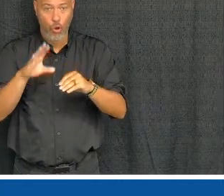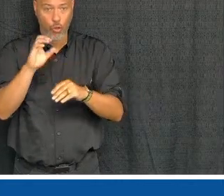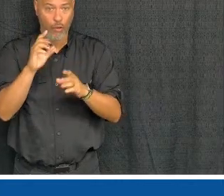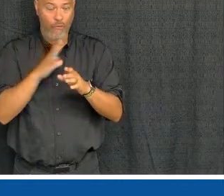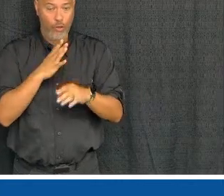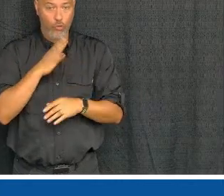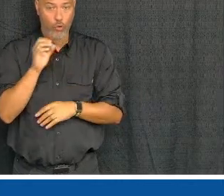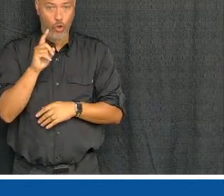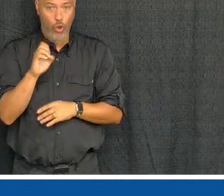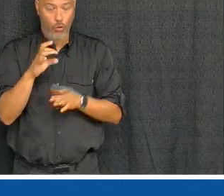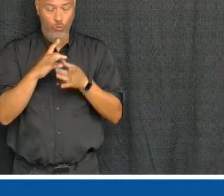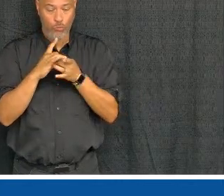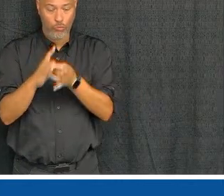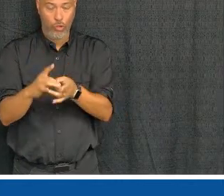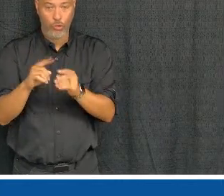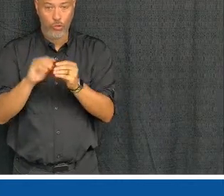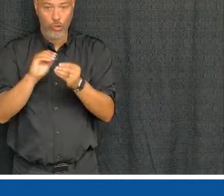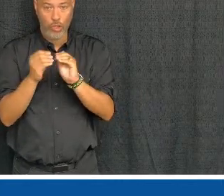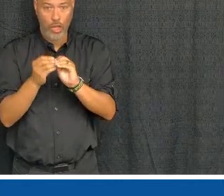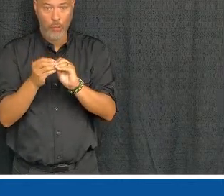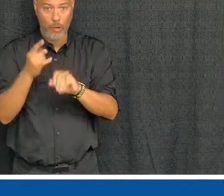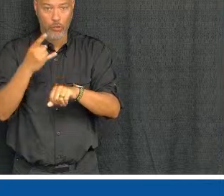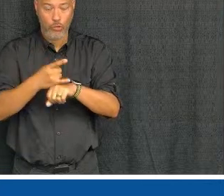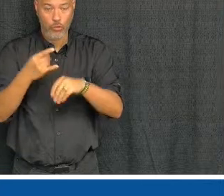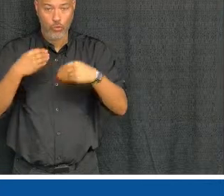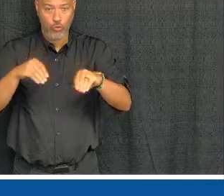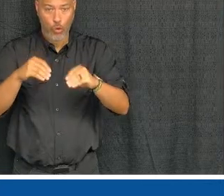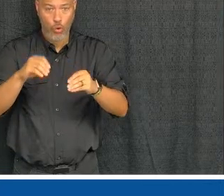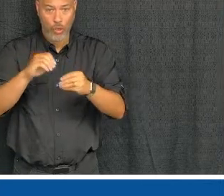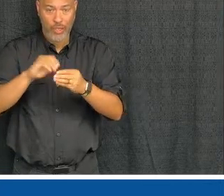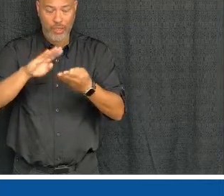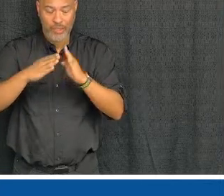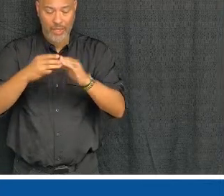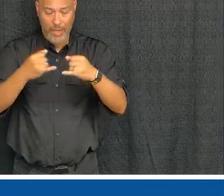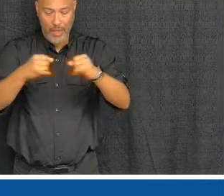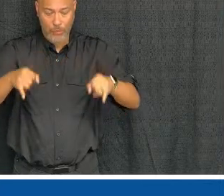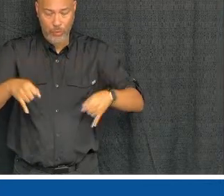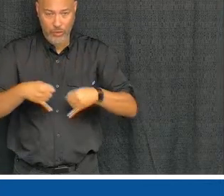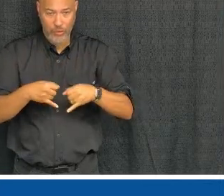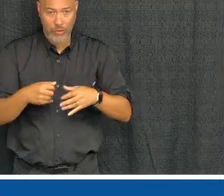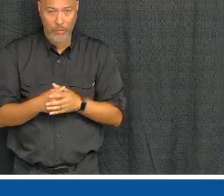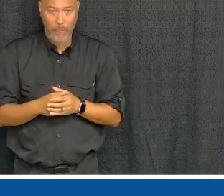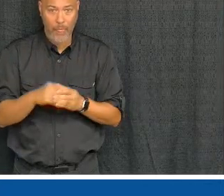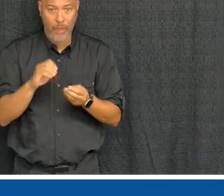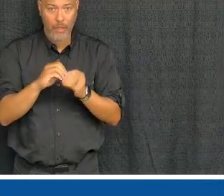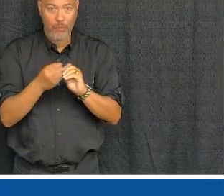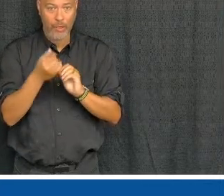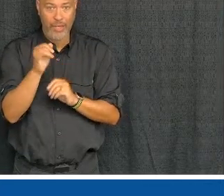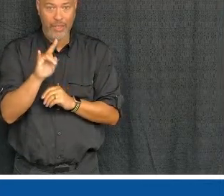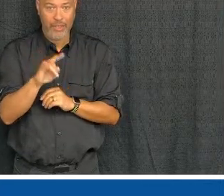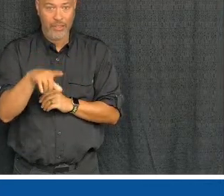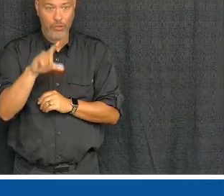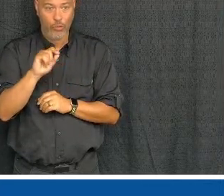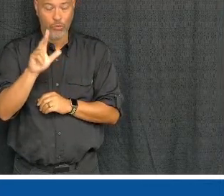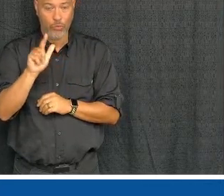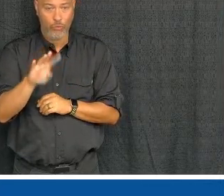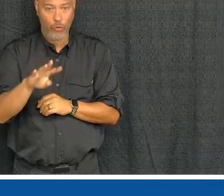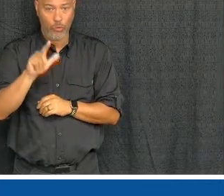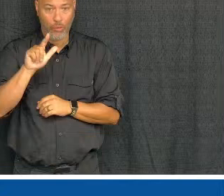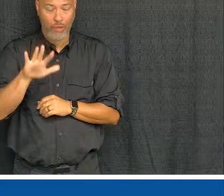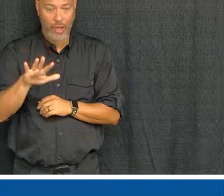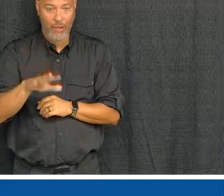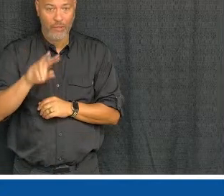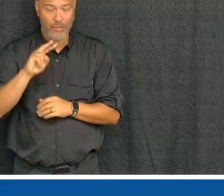Clarksville relative to the number of retail liquor stores inside the city limits. Ordinance 18,